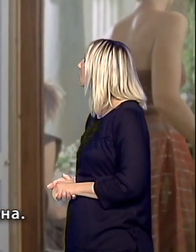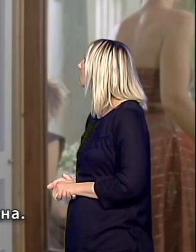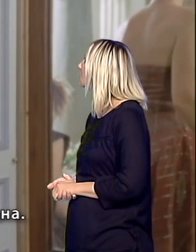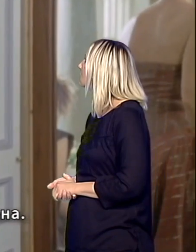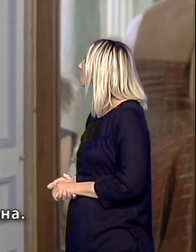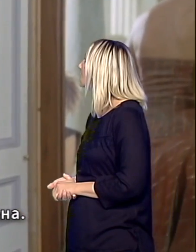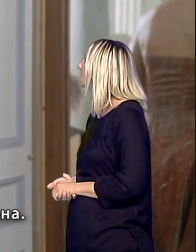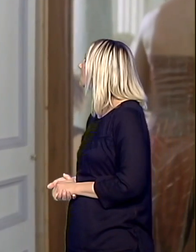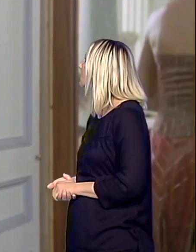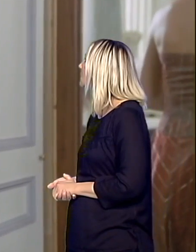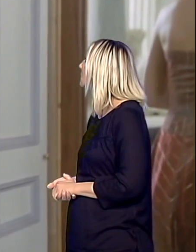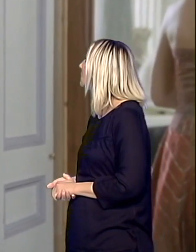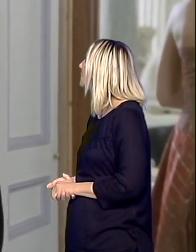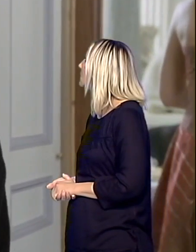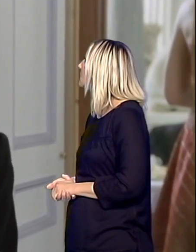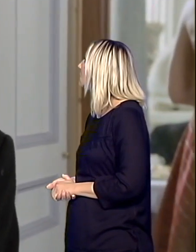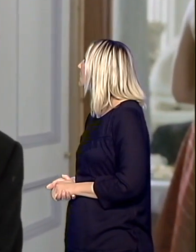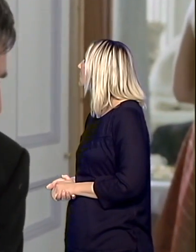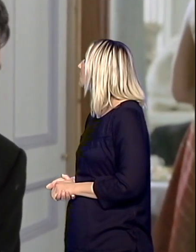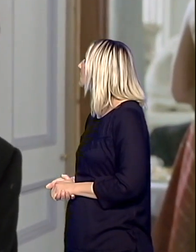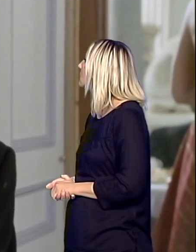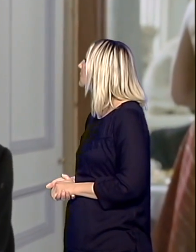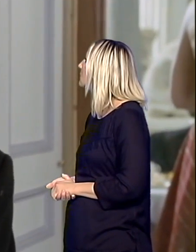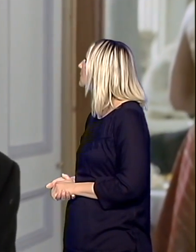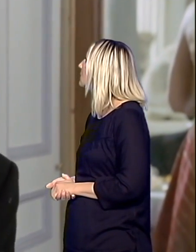some fucking time? Mary, Dane.